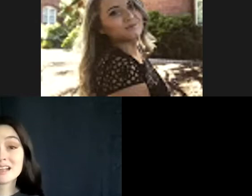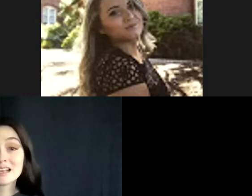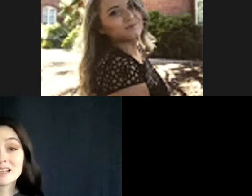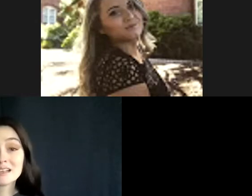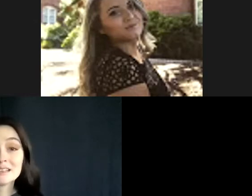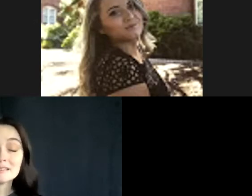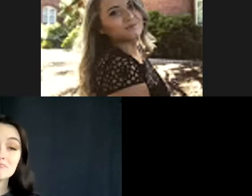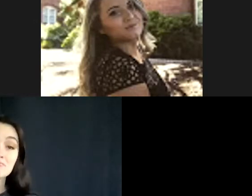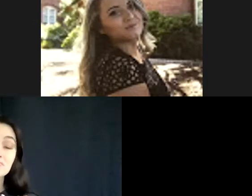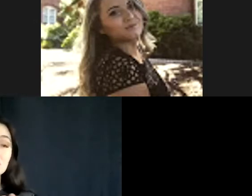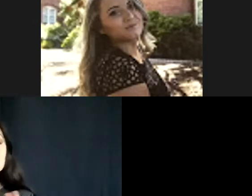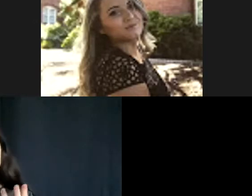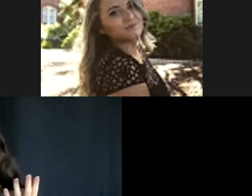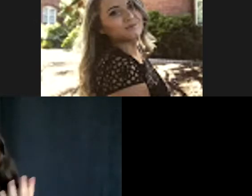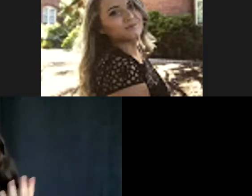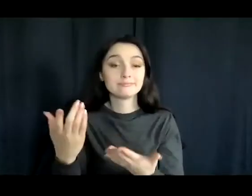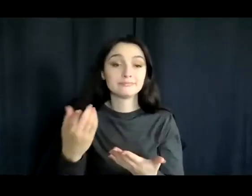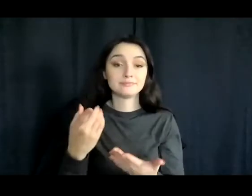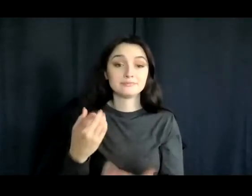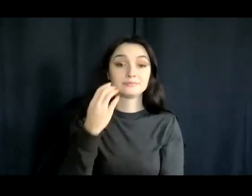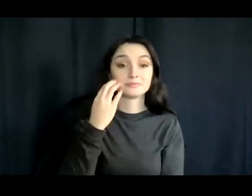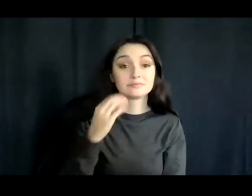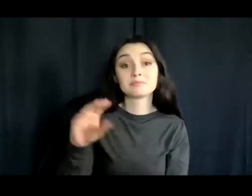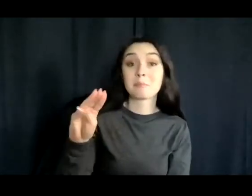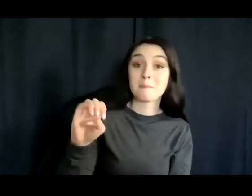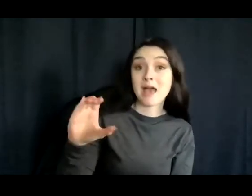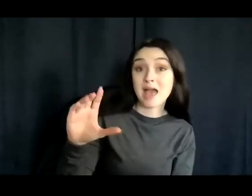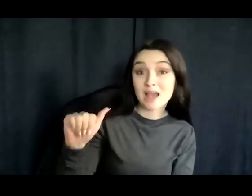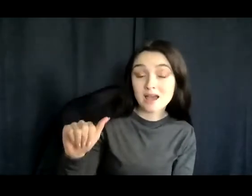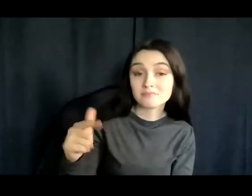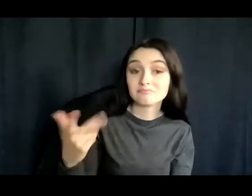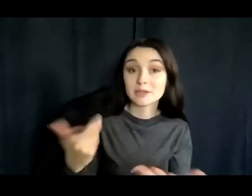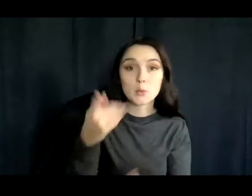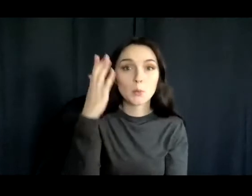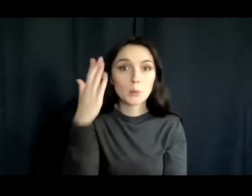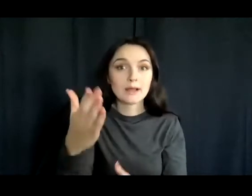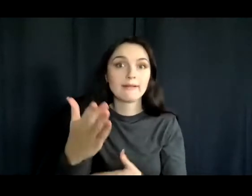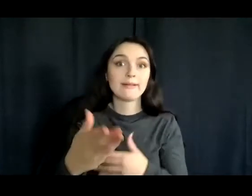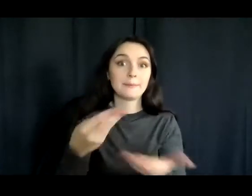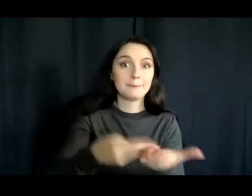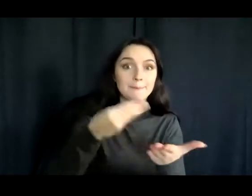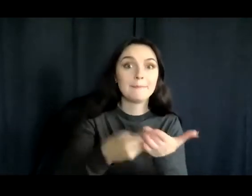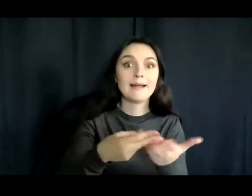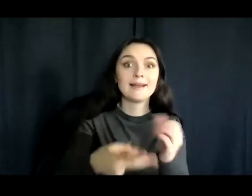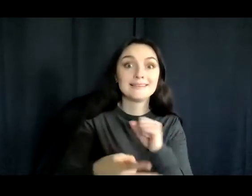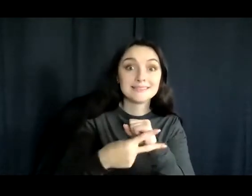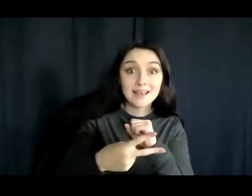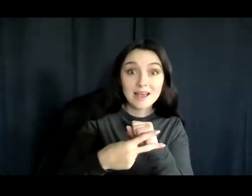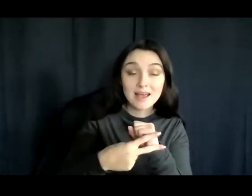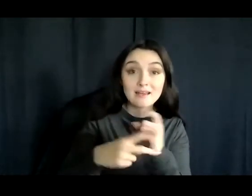Sports, when you shop reused, Mecca, you're going to save money. You're saving